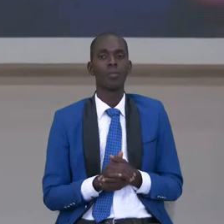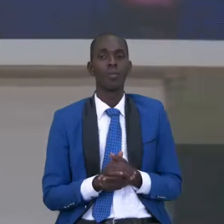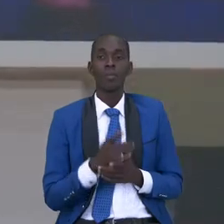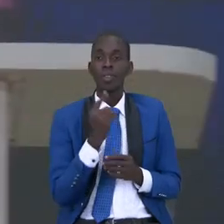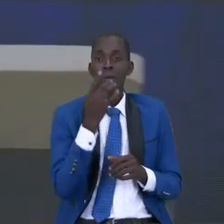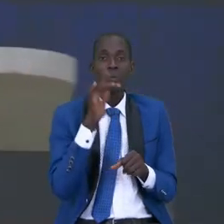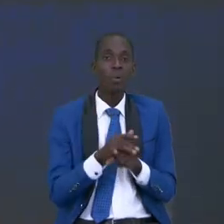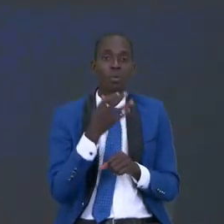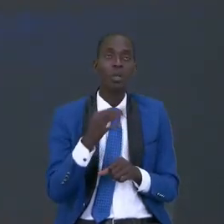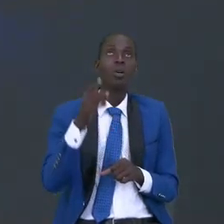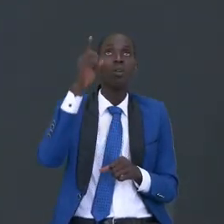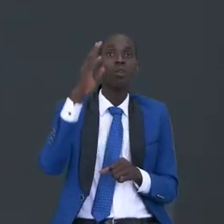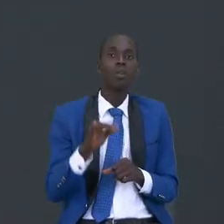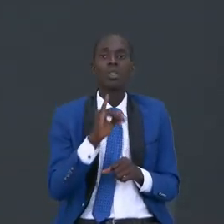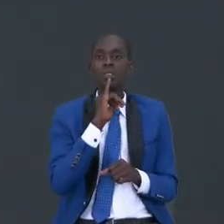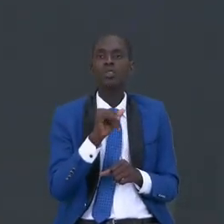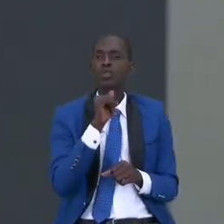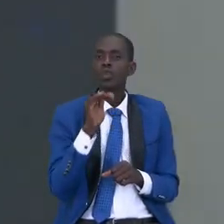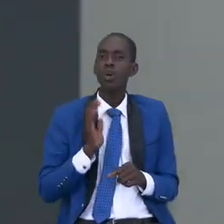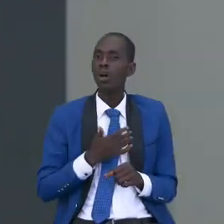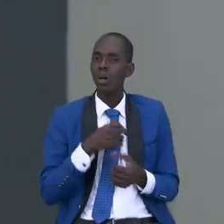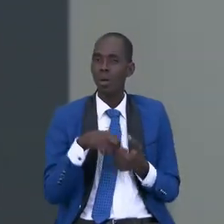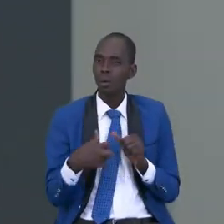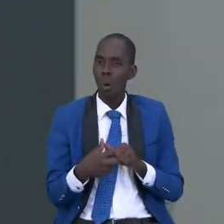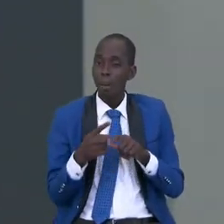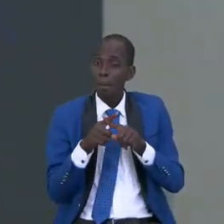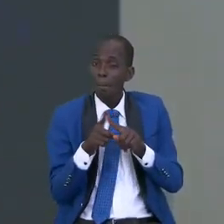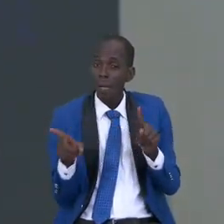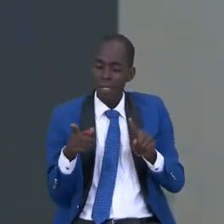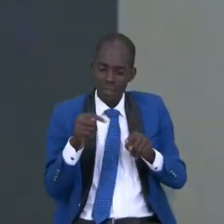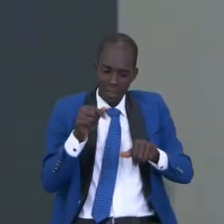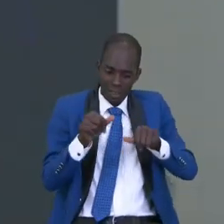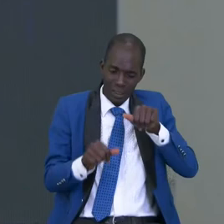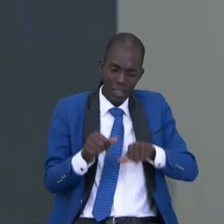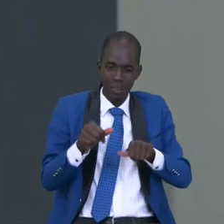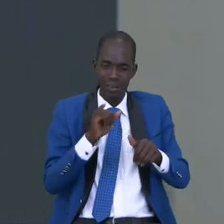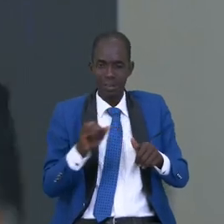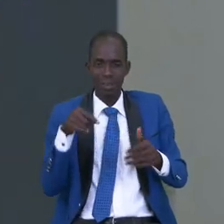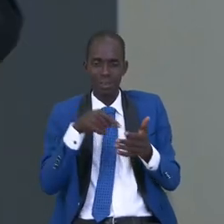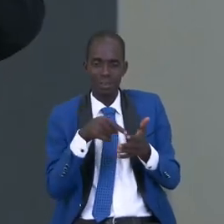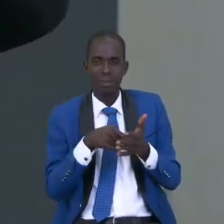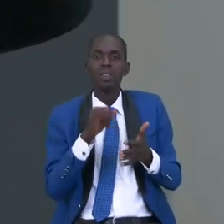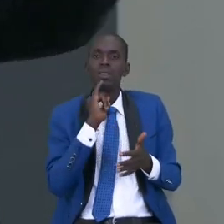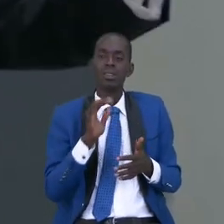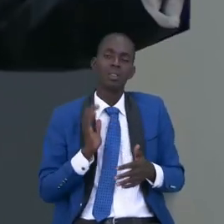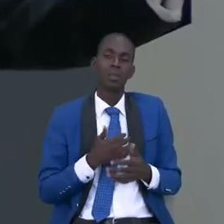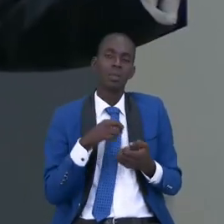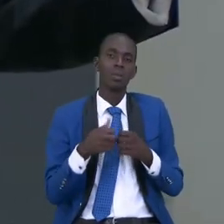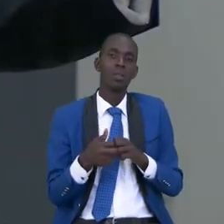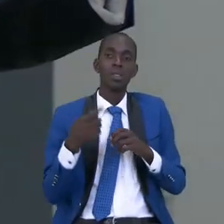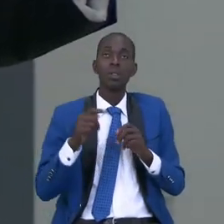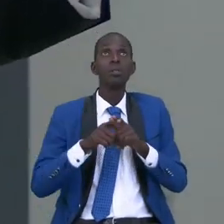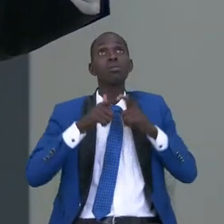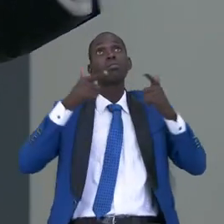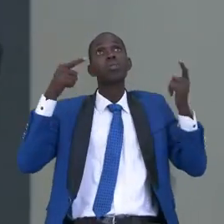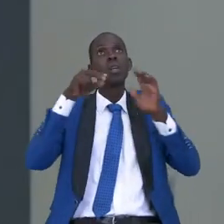God is not our problem. It's the doubt that is our problem. The greatness of